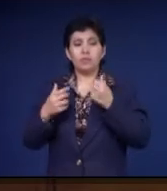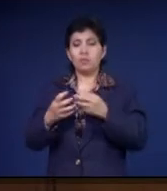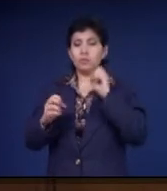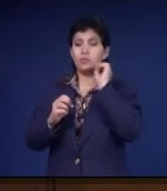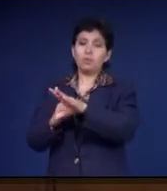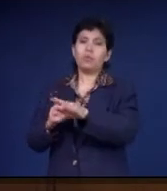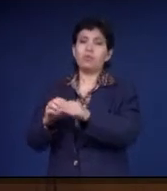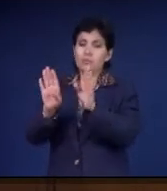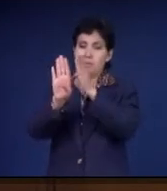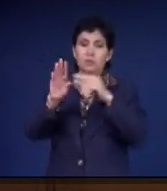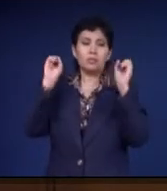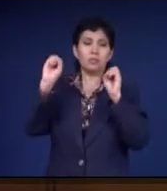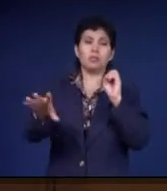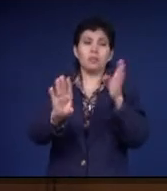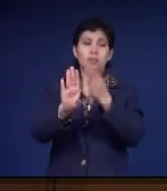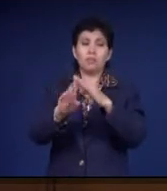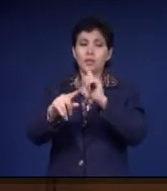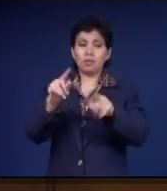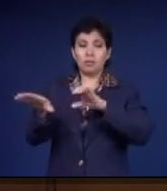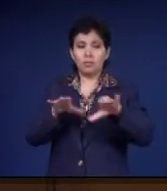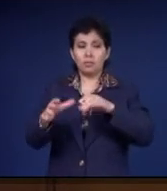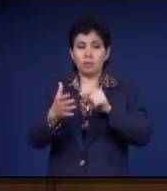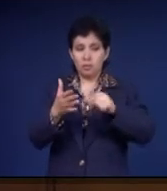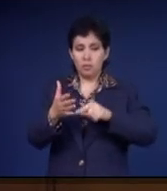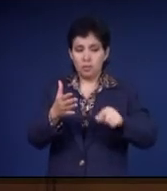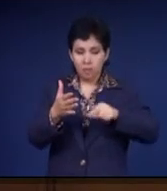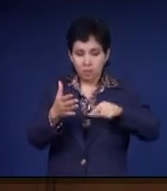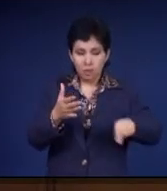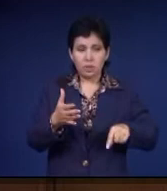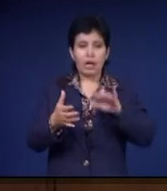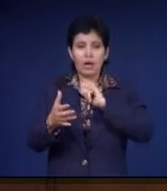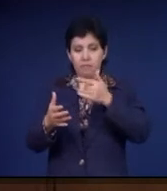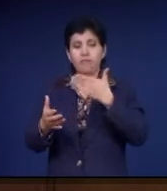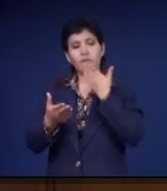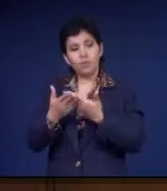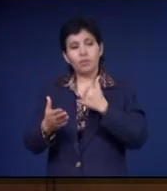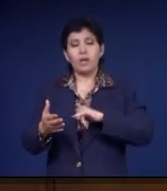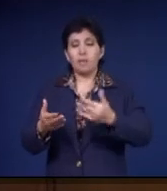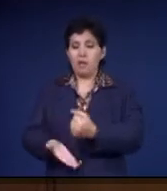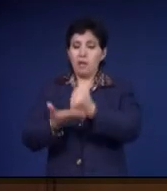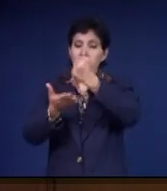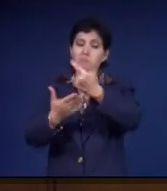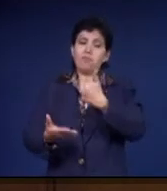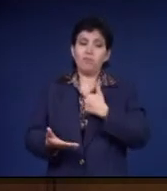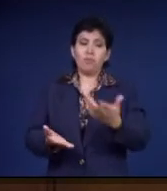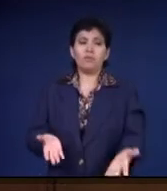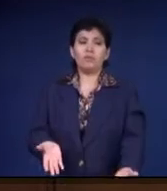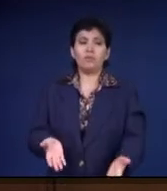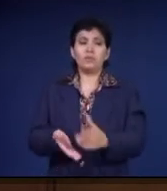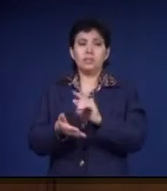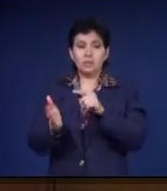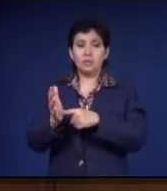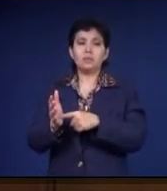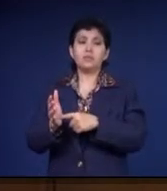be throwing the dogs, but when you do your questionnaire, you want to put a tick. I am kind and I am helpful. And these are some of the